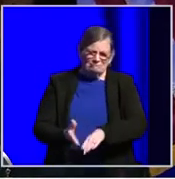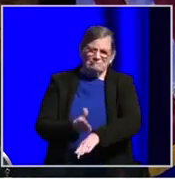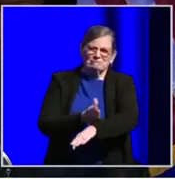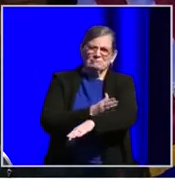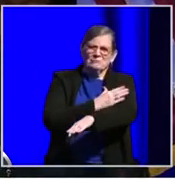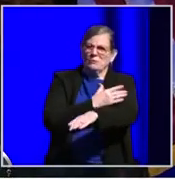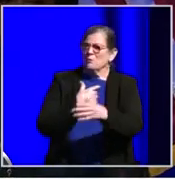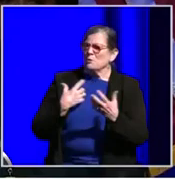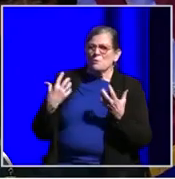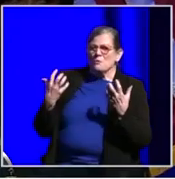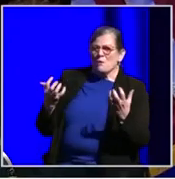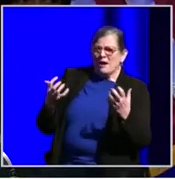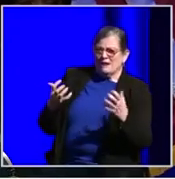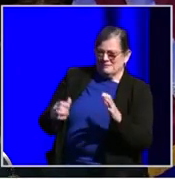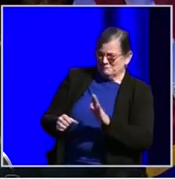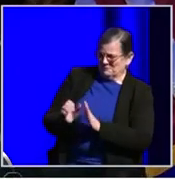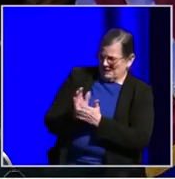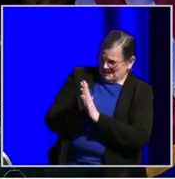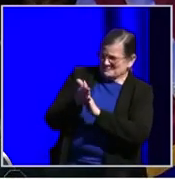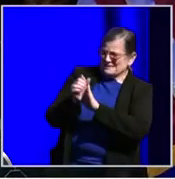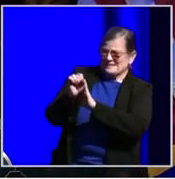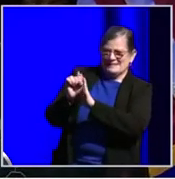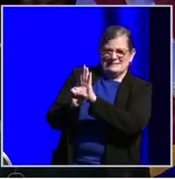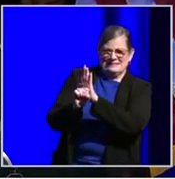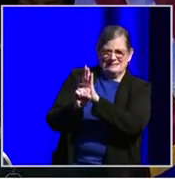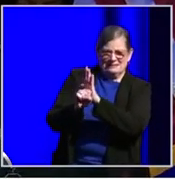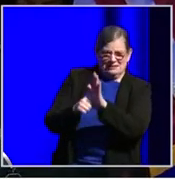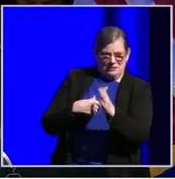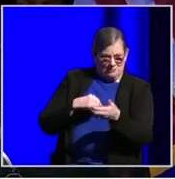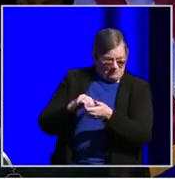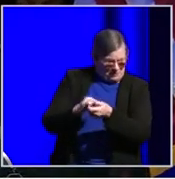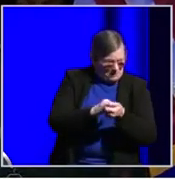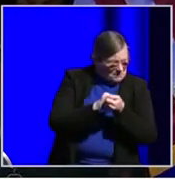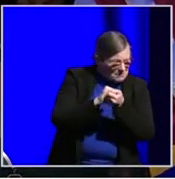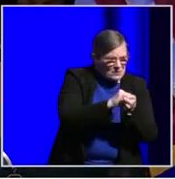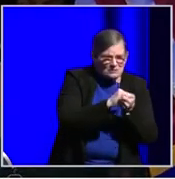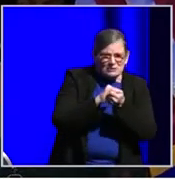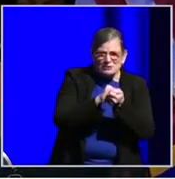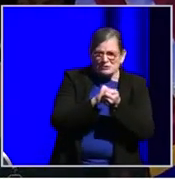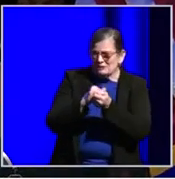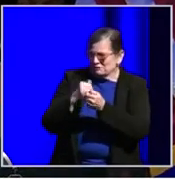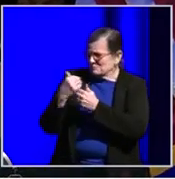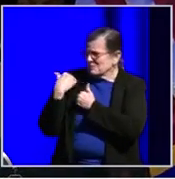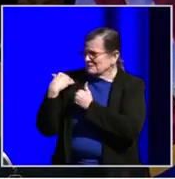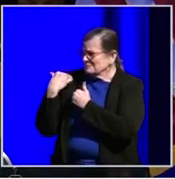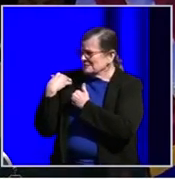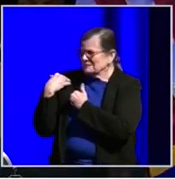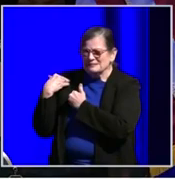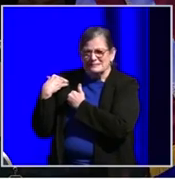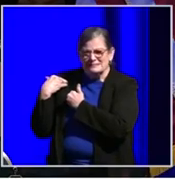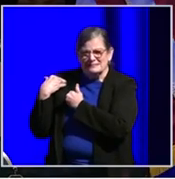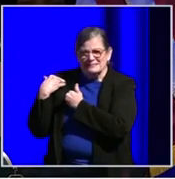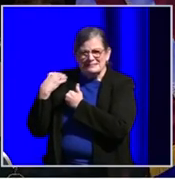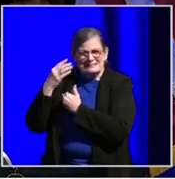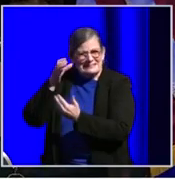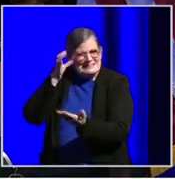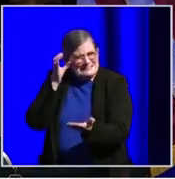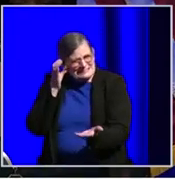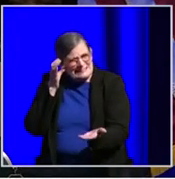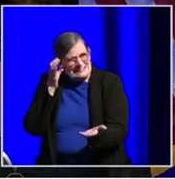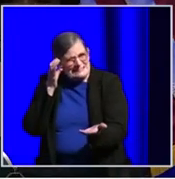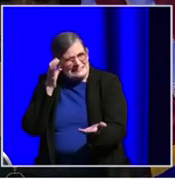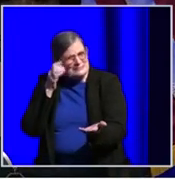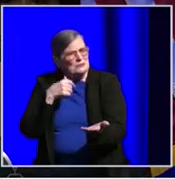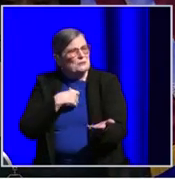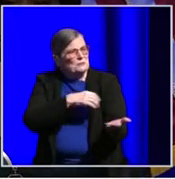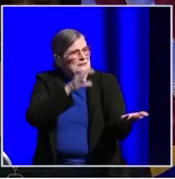let us commit to collaborating, to holding ourselves accountable, and to listening, because if we do, we'll realize the